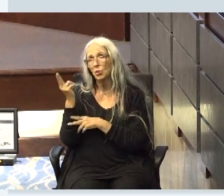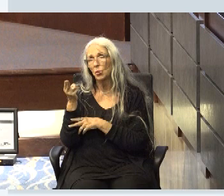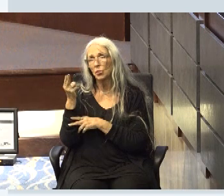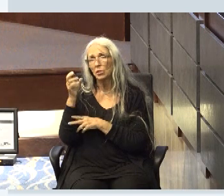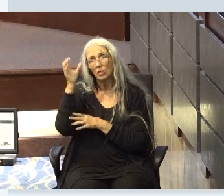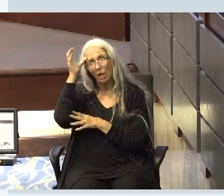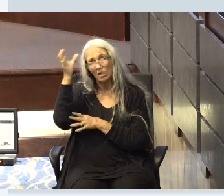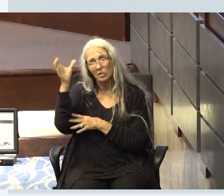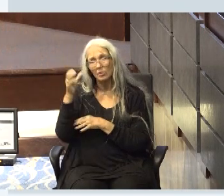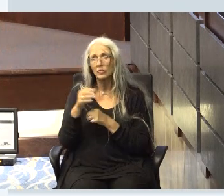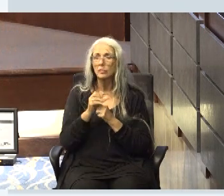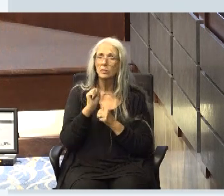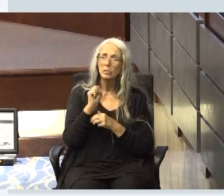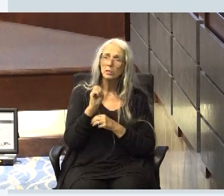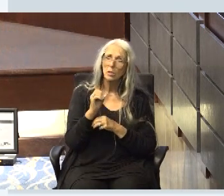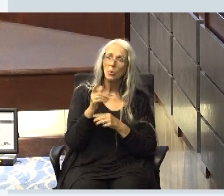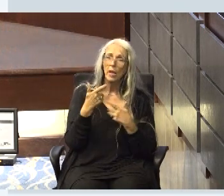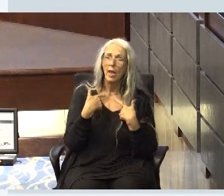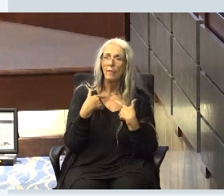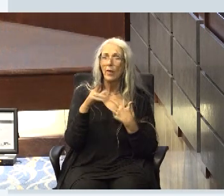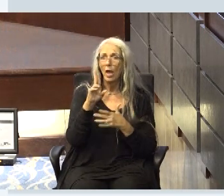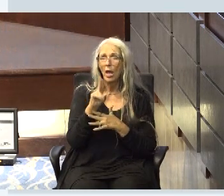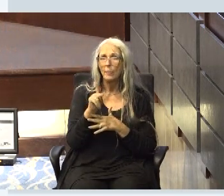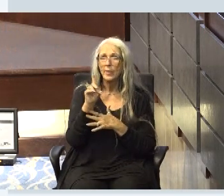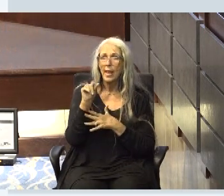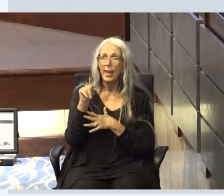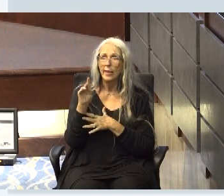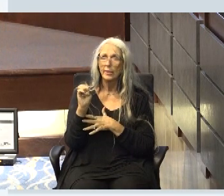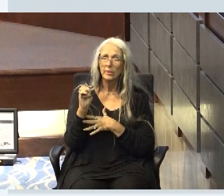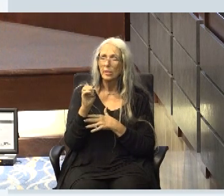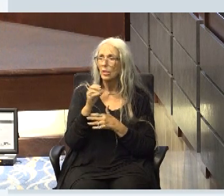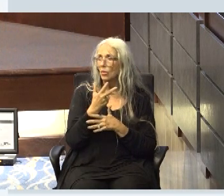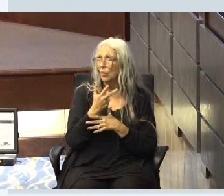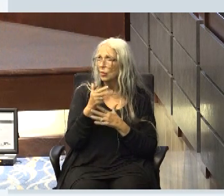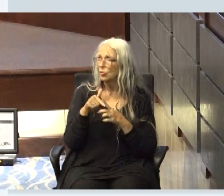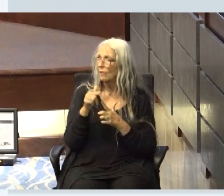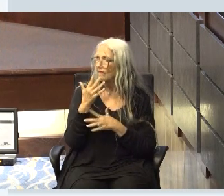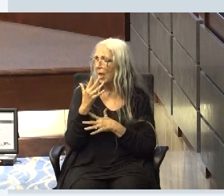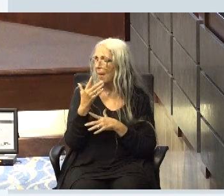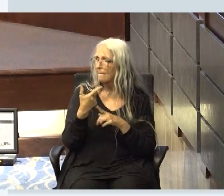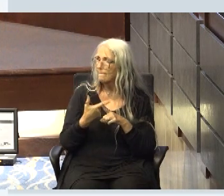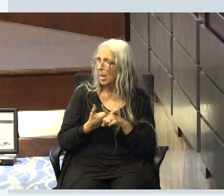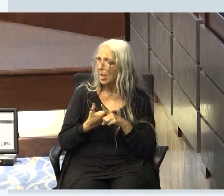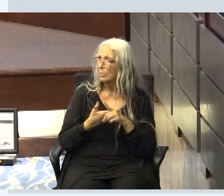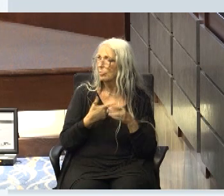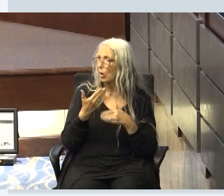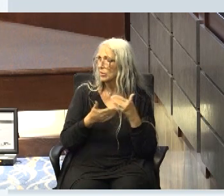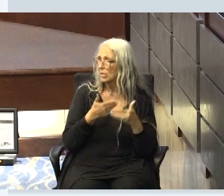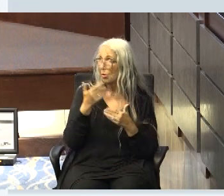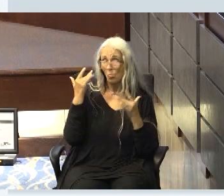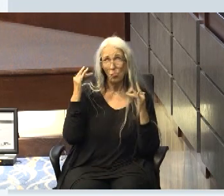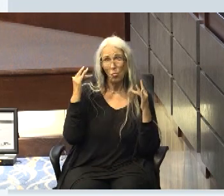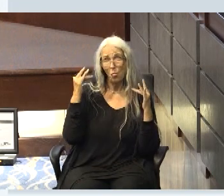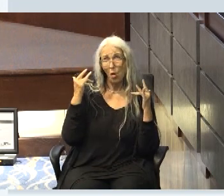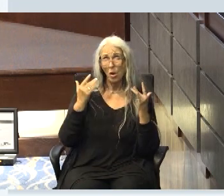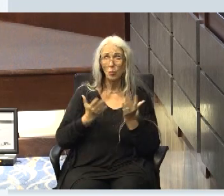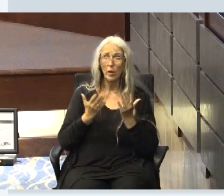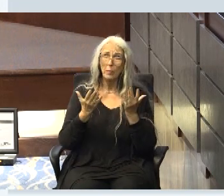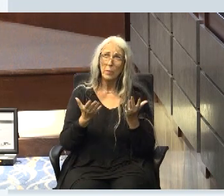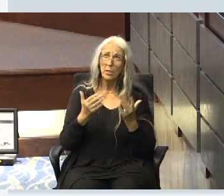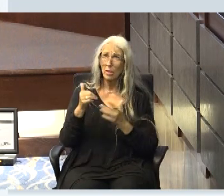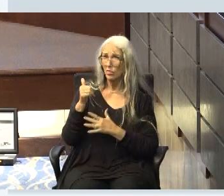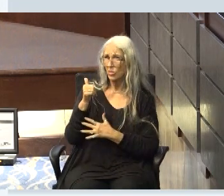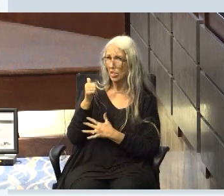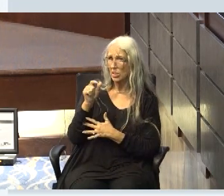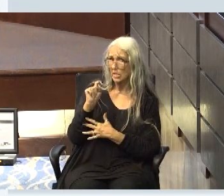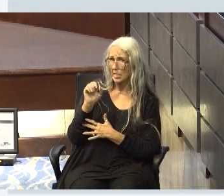some interim updates along the way, but 3 to 5 month process. And why would we recommend this particular